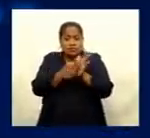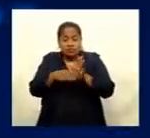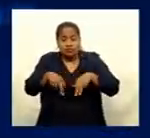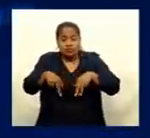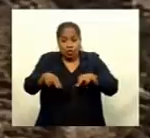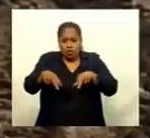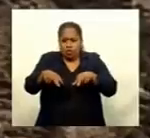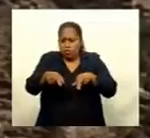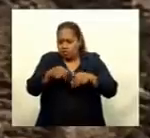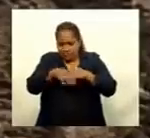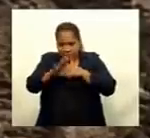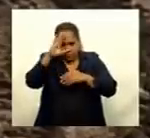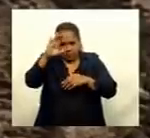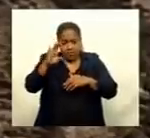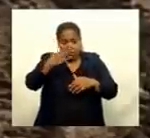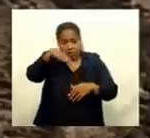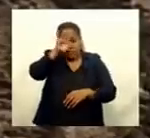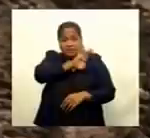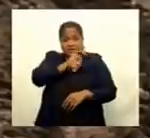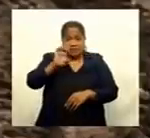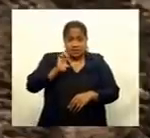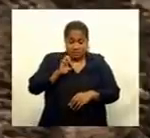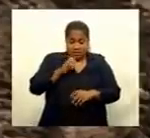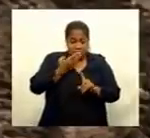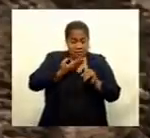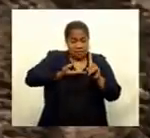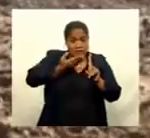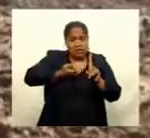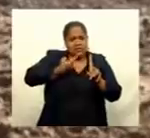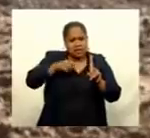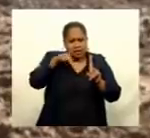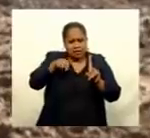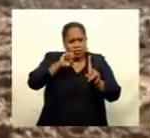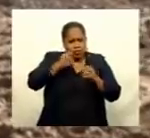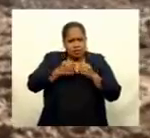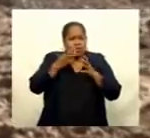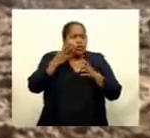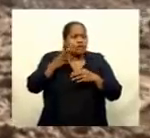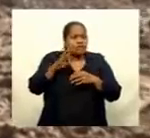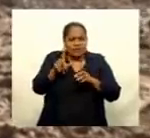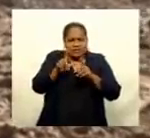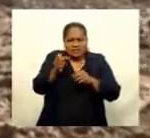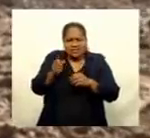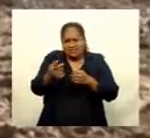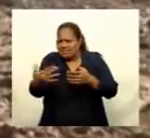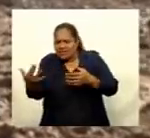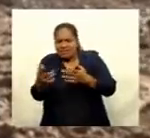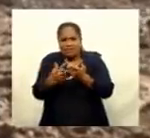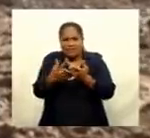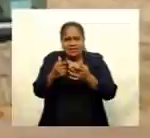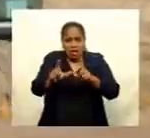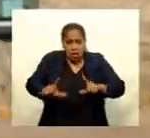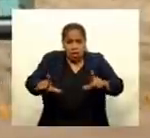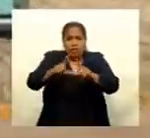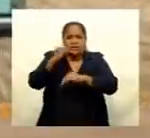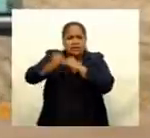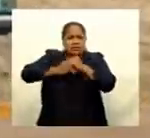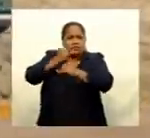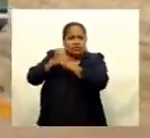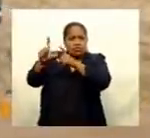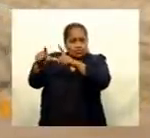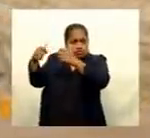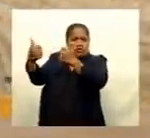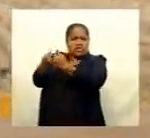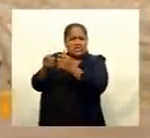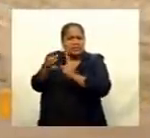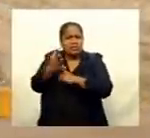country. Acting Chief Executive Kamal Prasad says this will be executed by several local and international contractors, especially in